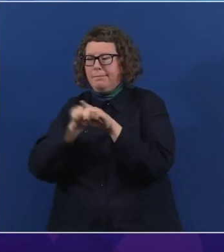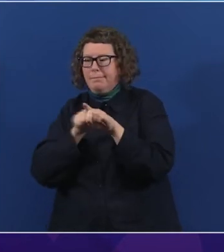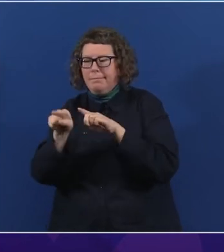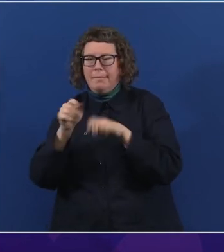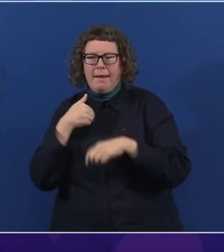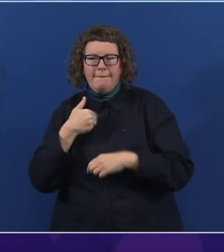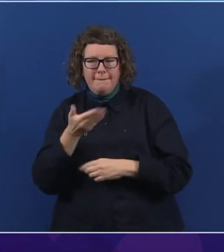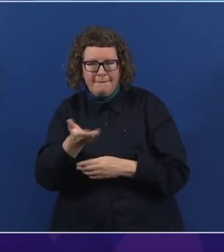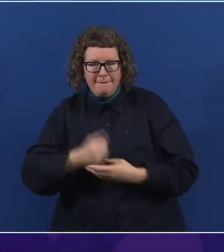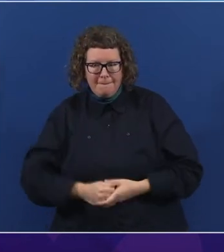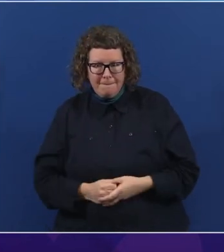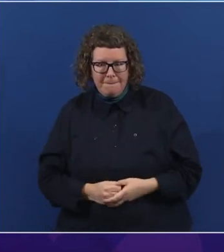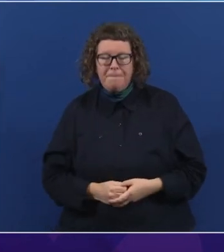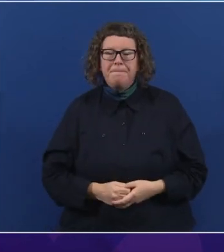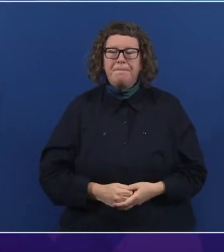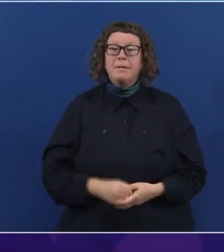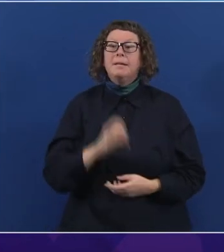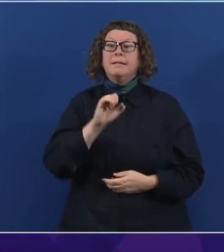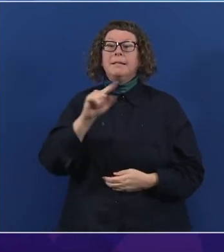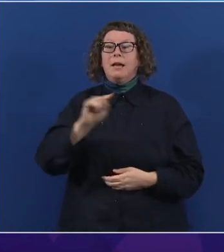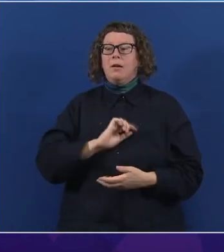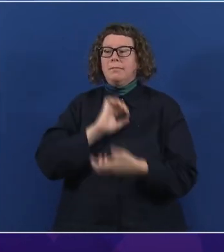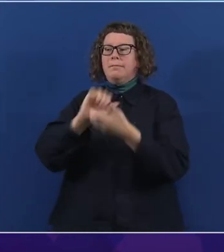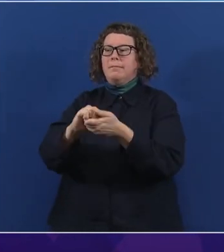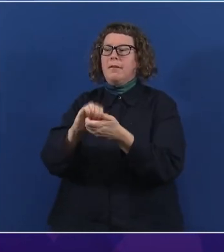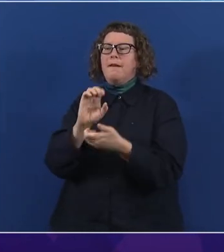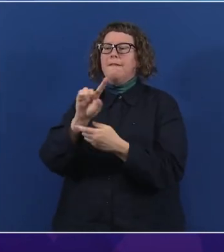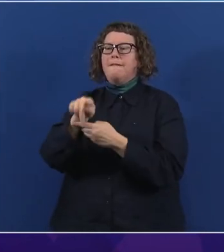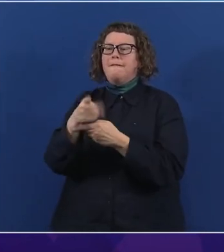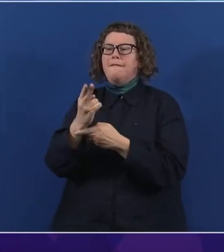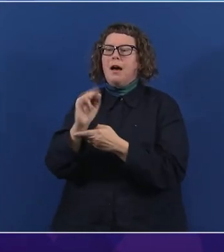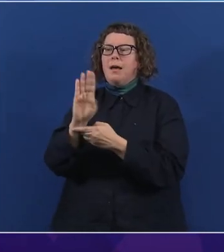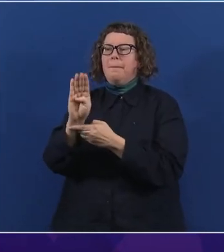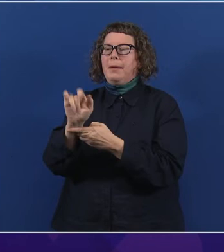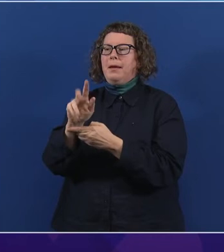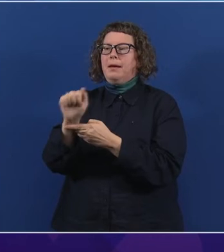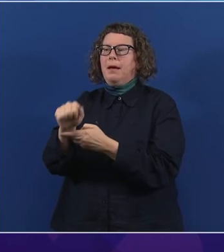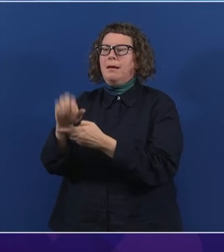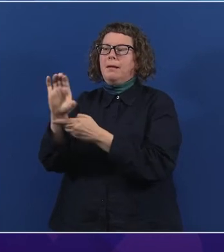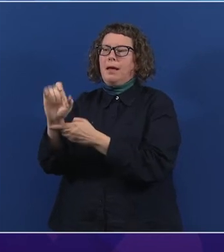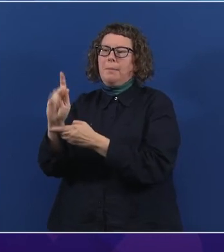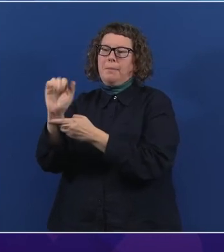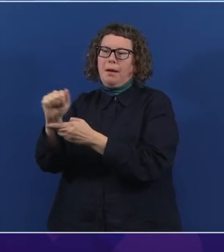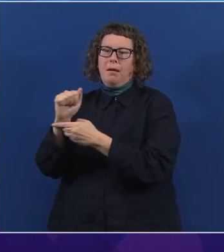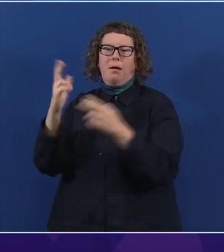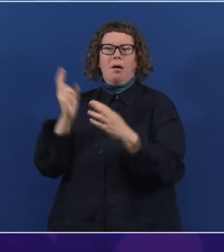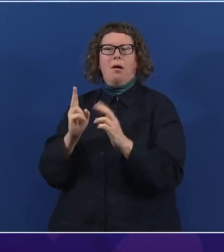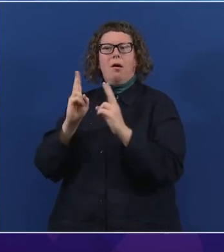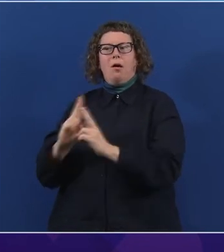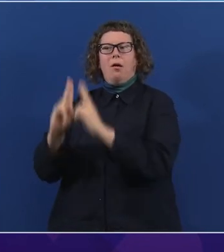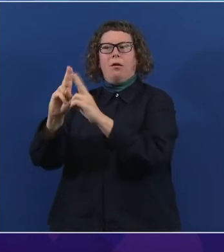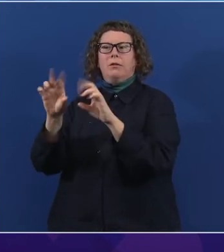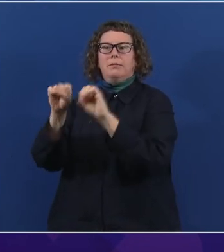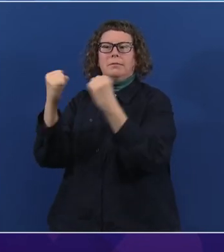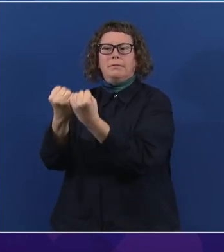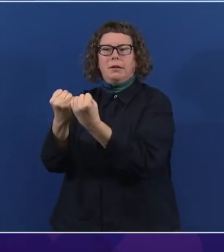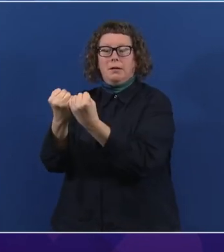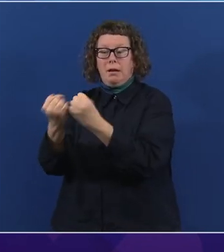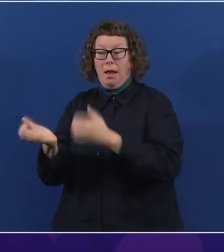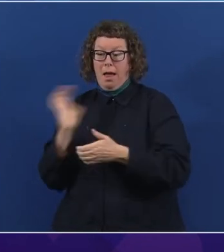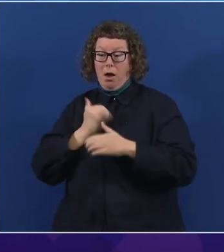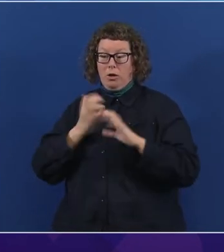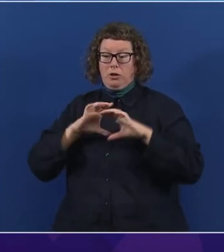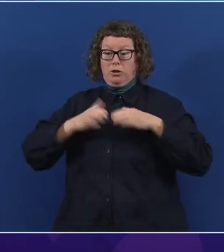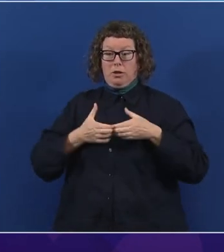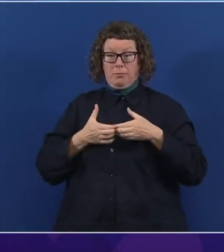program. SAIT is also part of Phi Theta Kappa, North America's largest honor society. SAIT's chapter, Beta